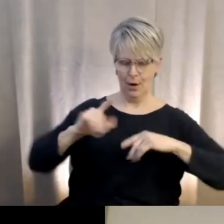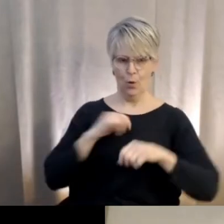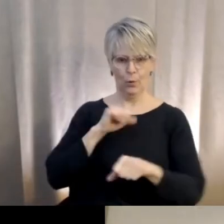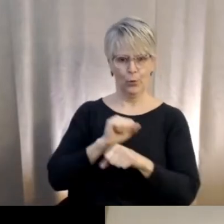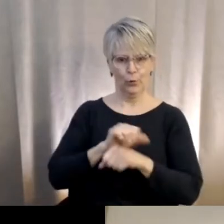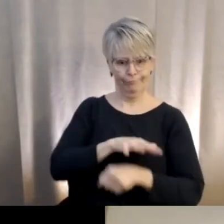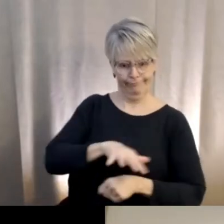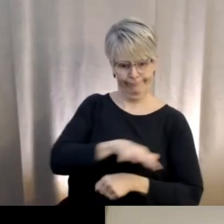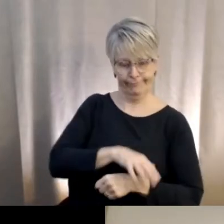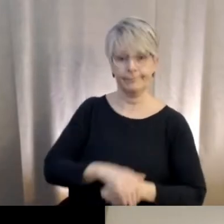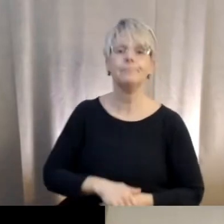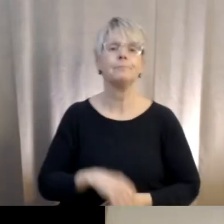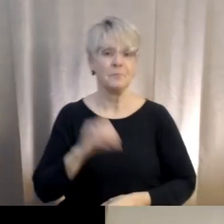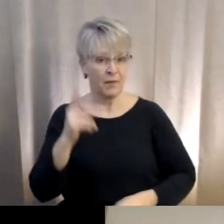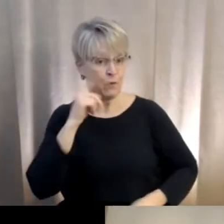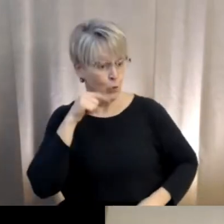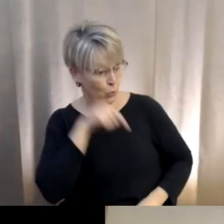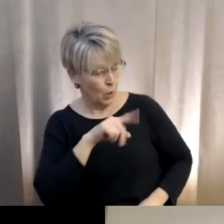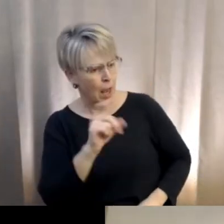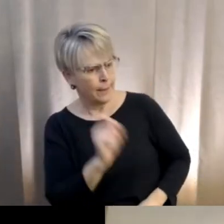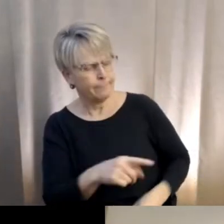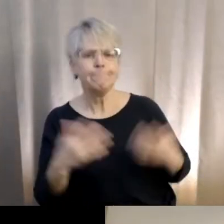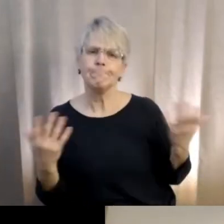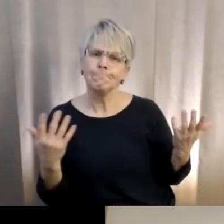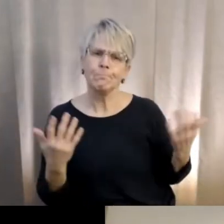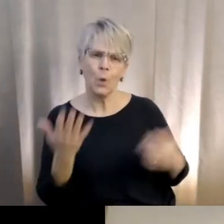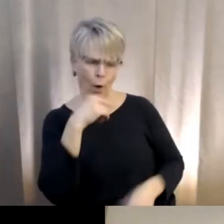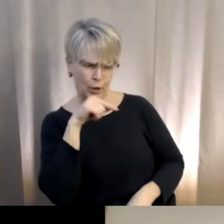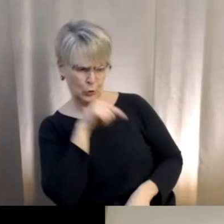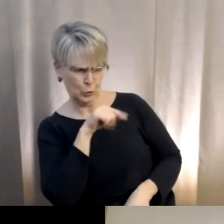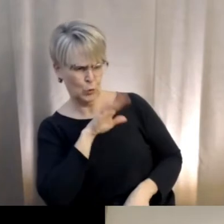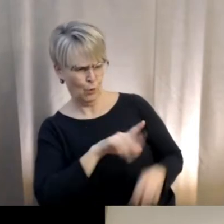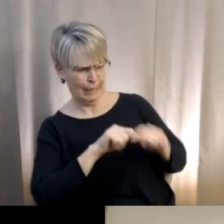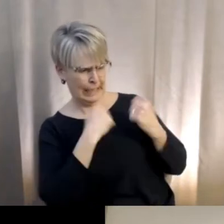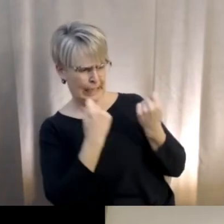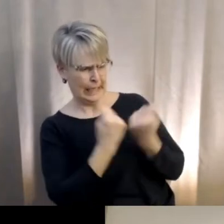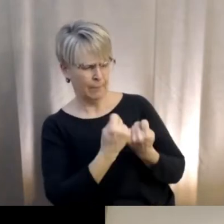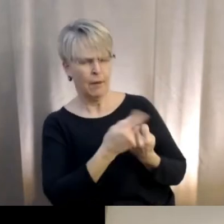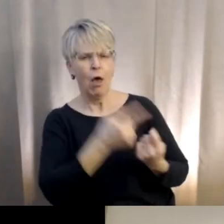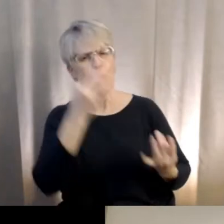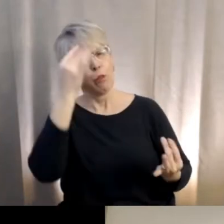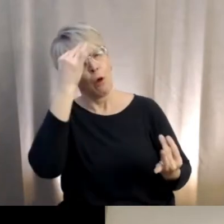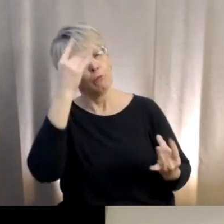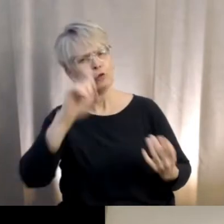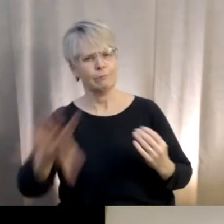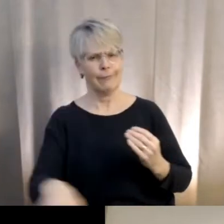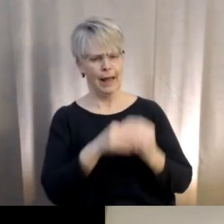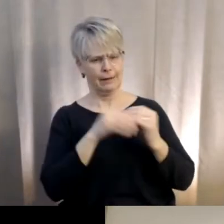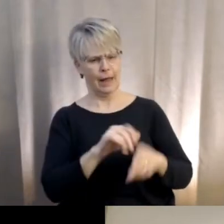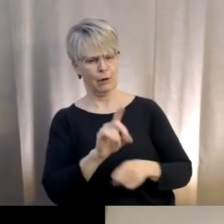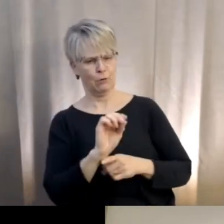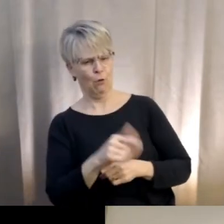for you, the question being, like, what led you and your team to consider even adding a facility